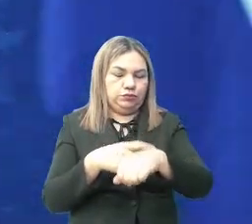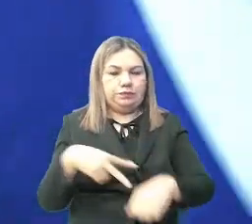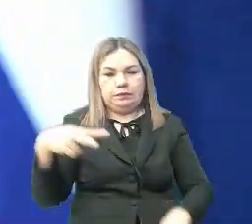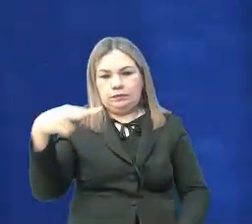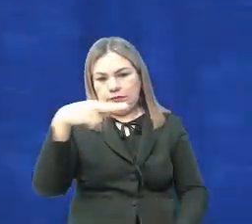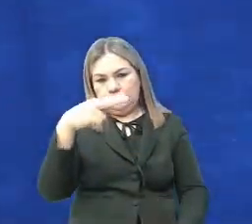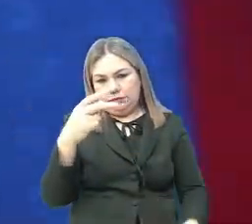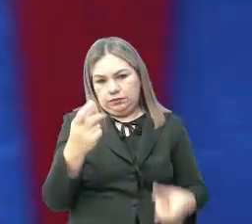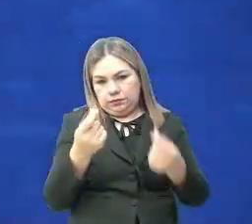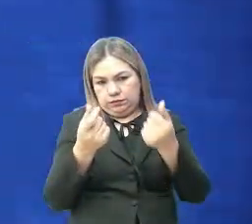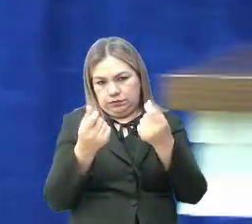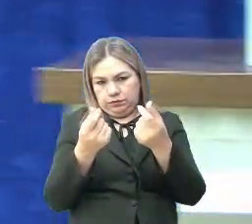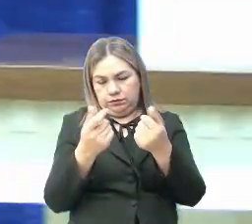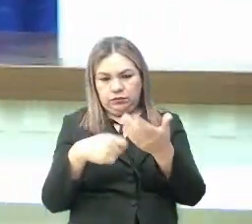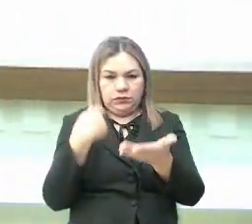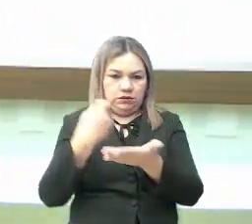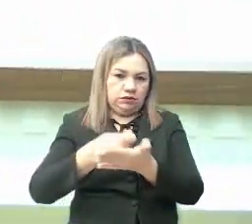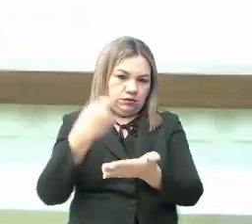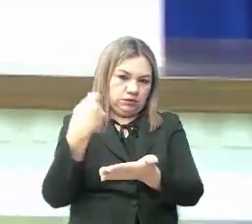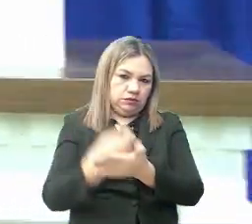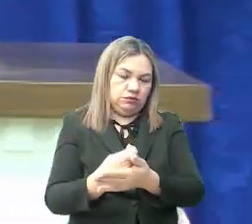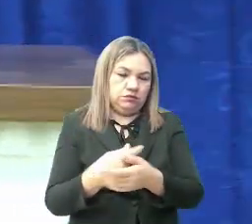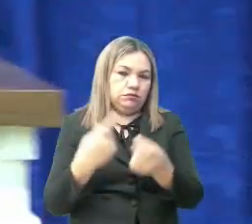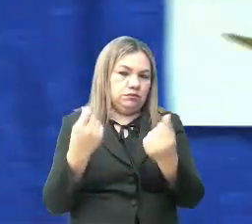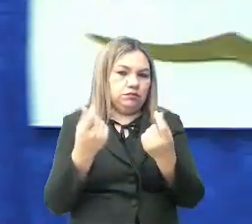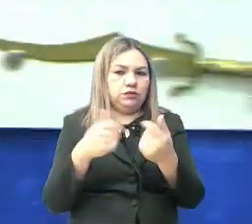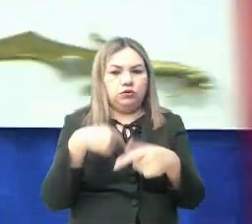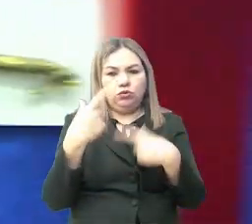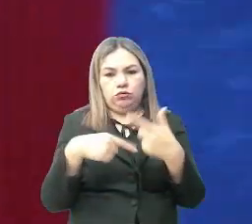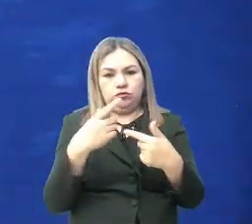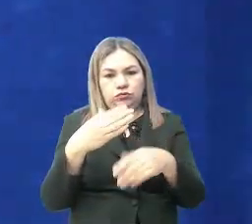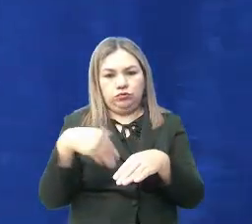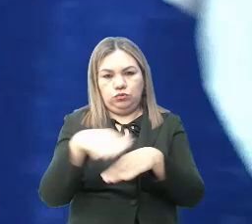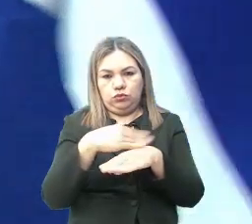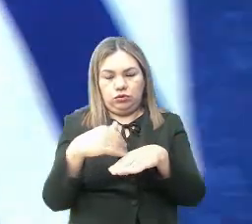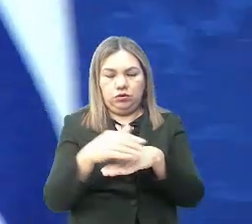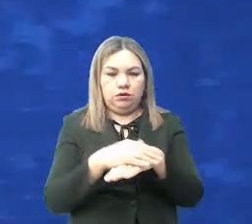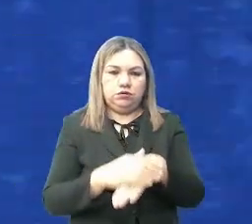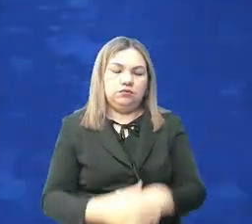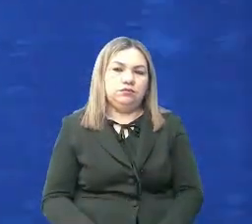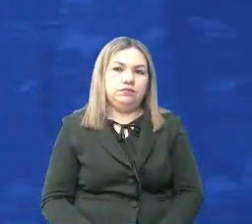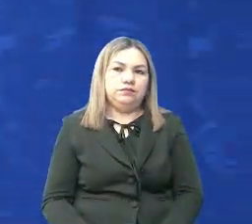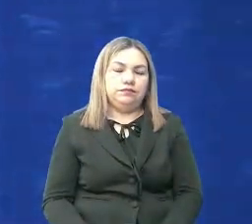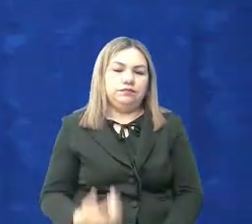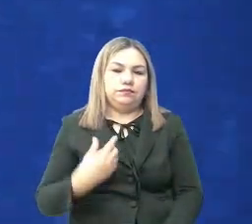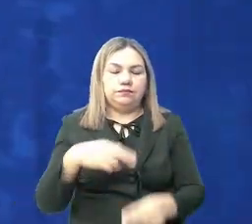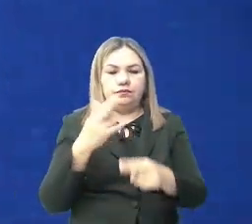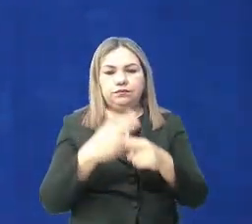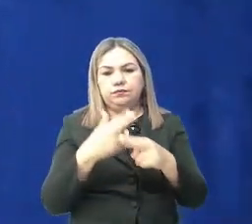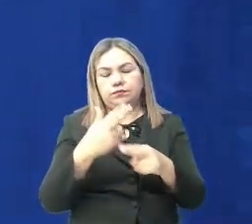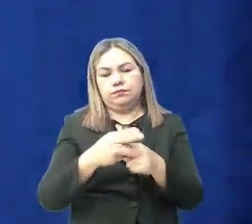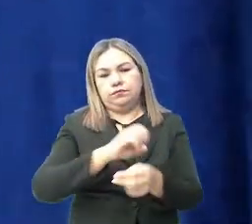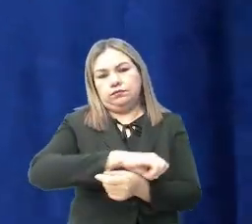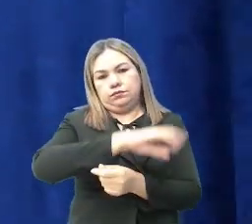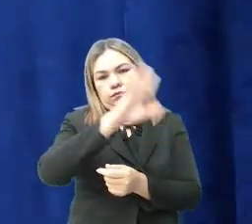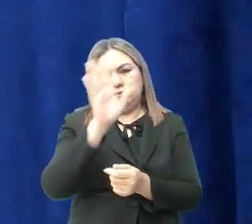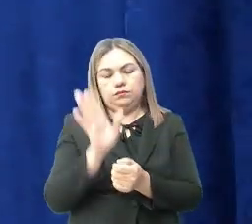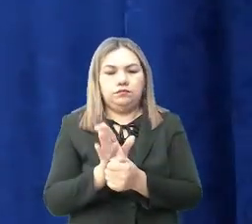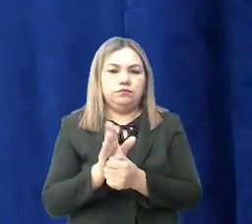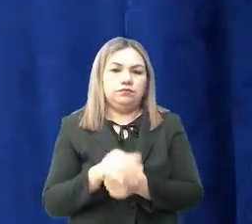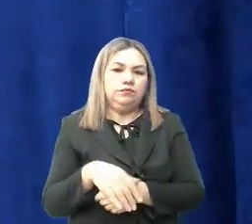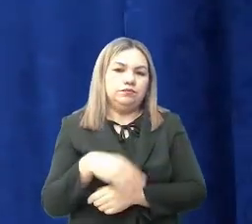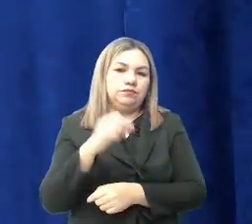Remove money, because you're giving money to where you don't have to give, to his name. Say, it's